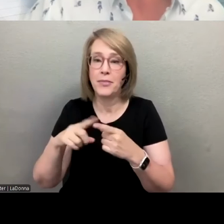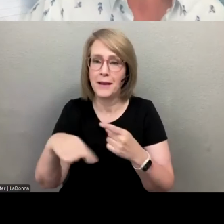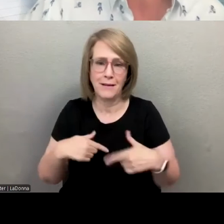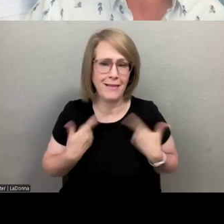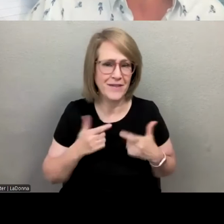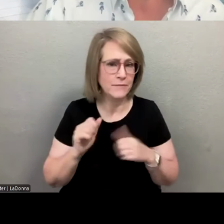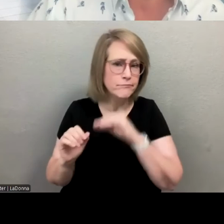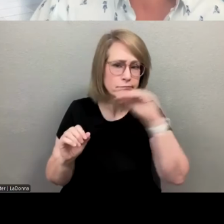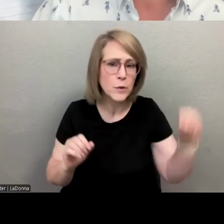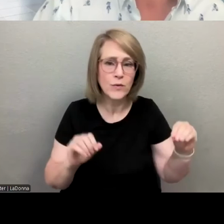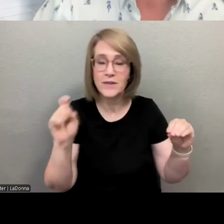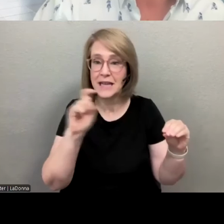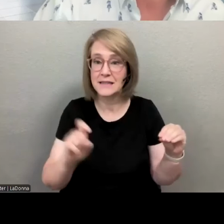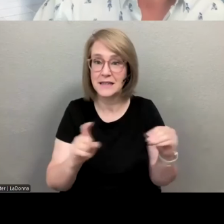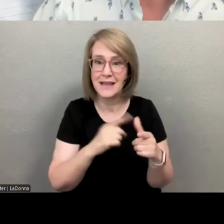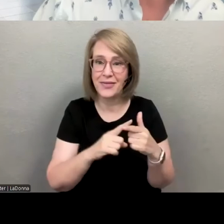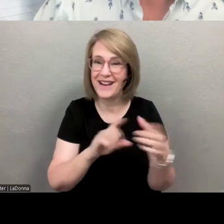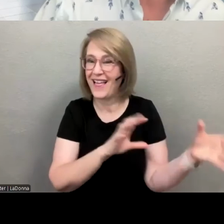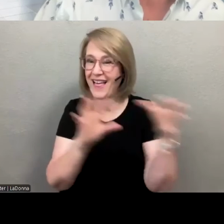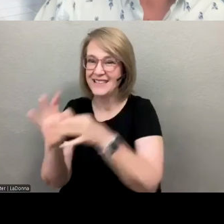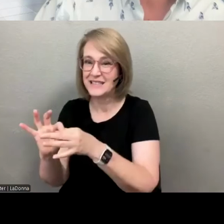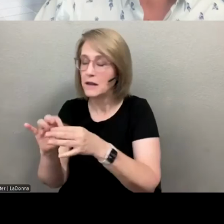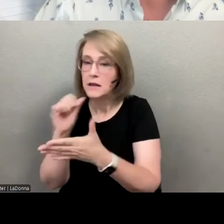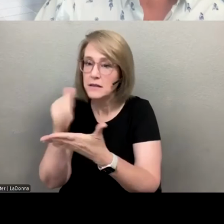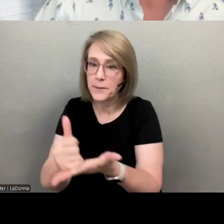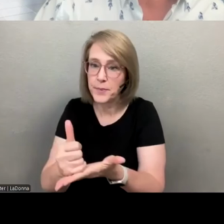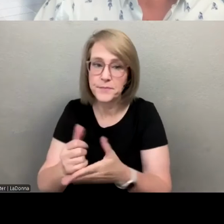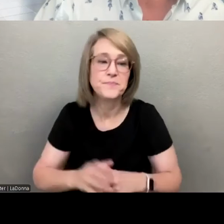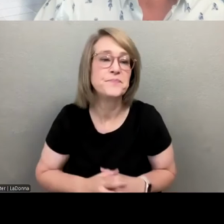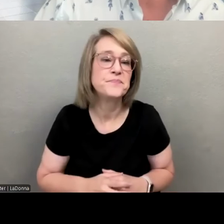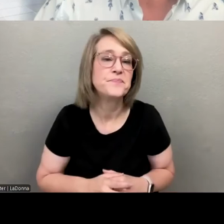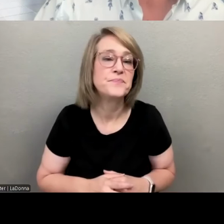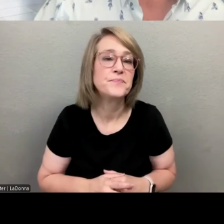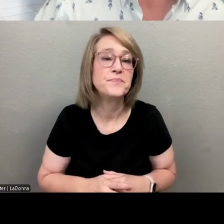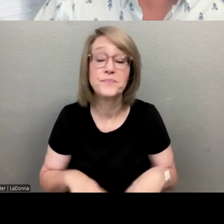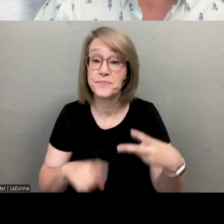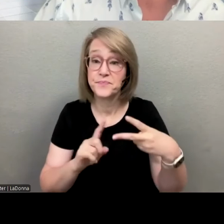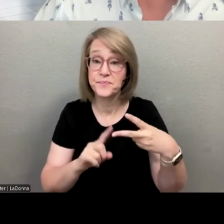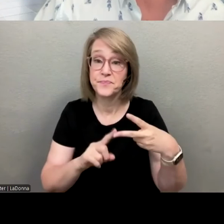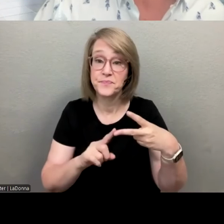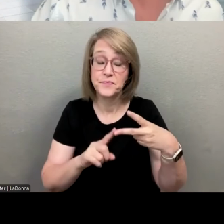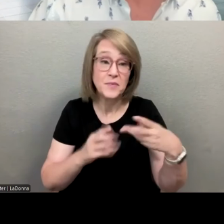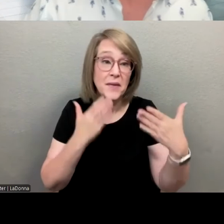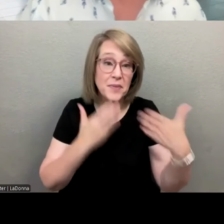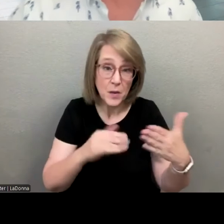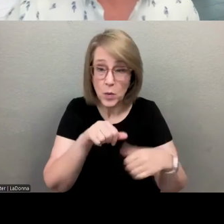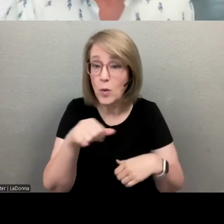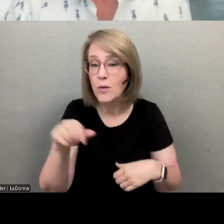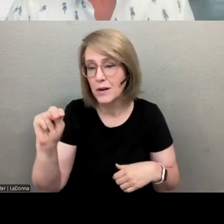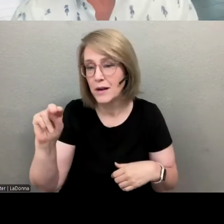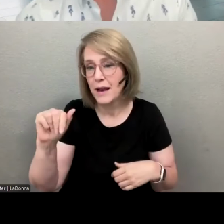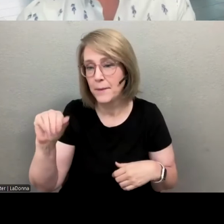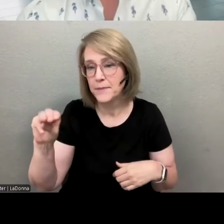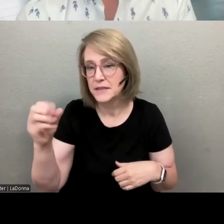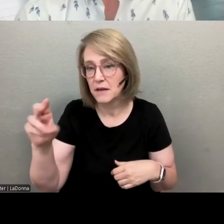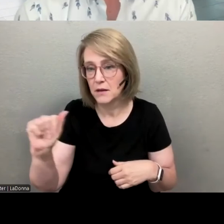FCC for getting this done. There's this other article that we'll be dropping in the chat here that CBS wrote about the recently